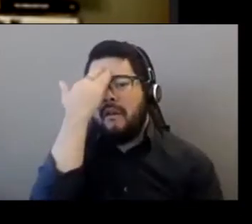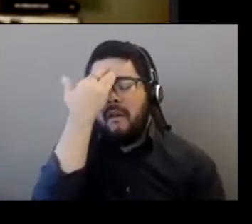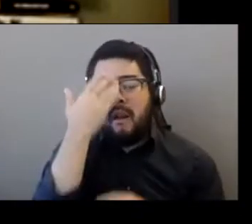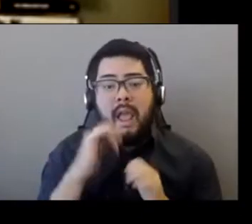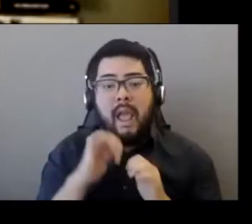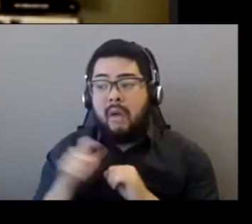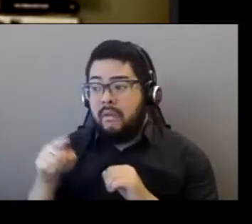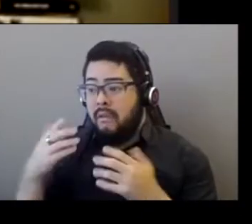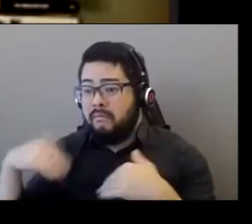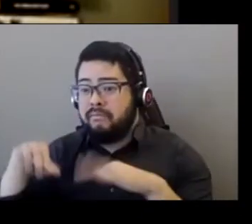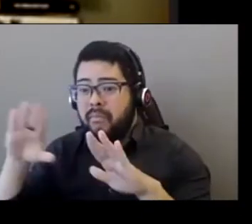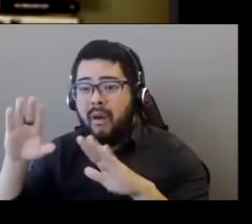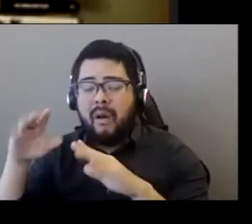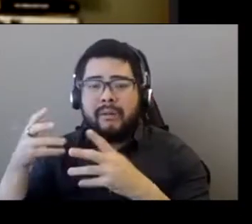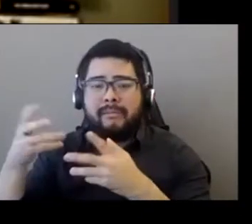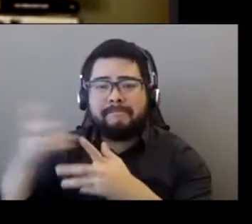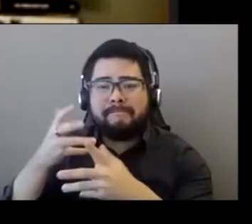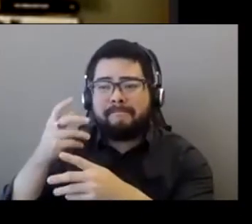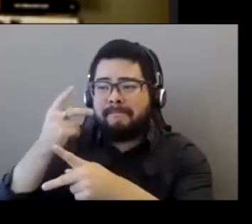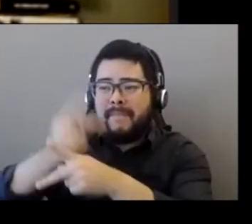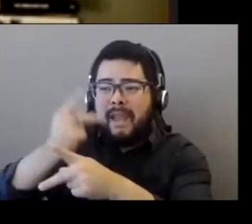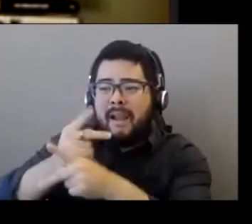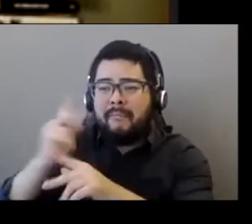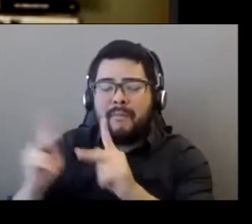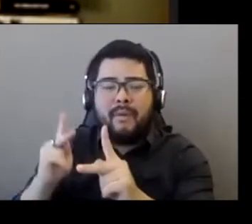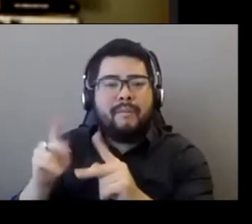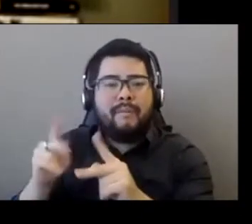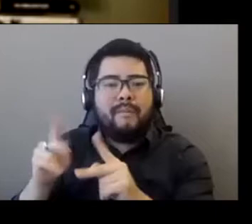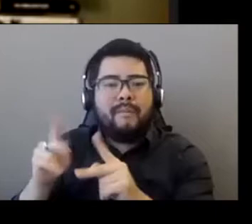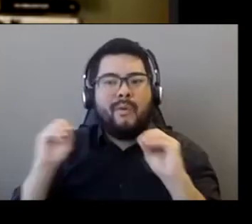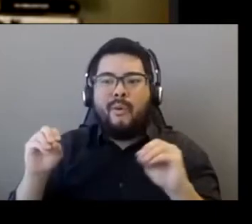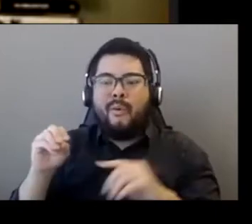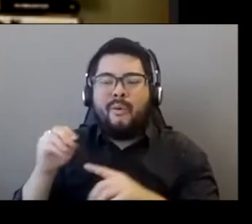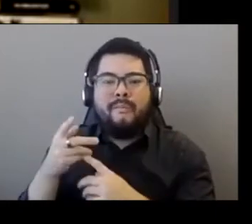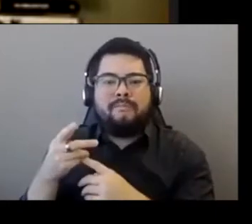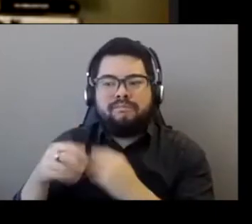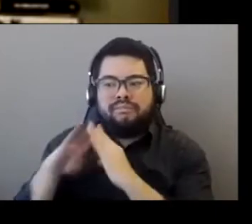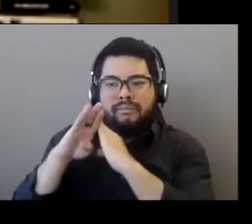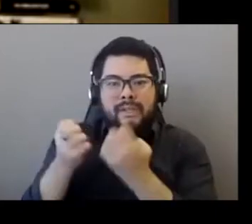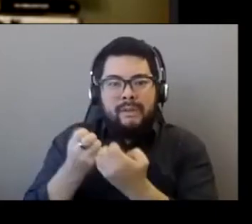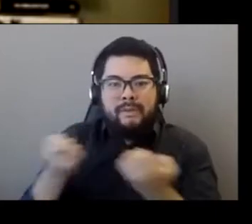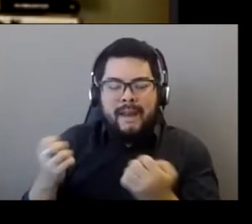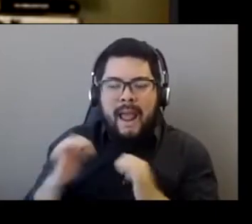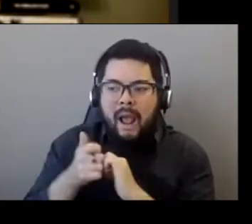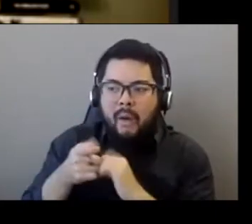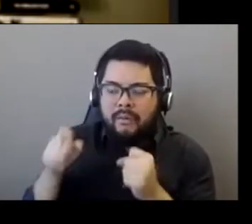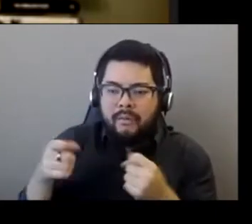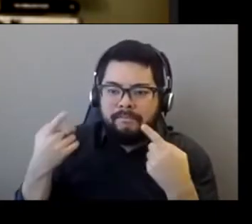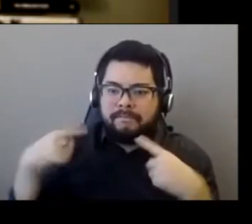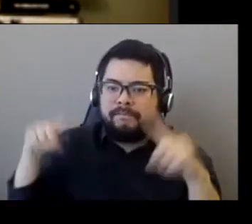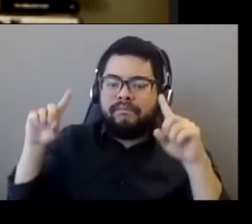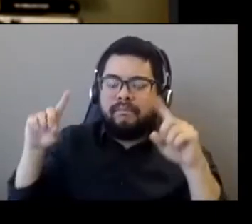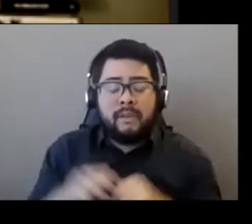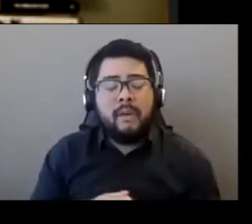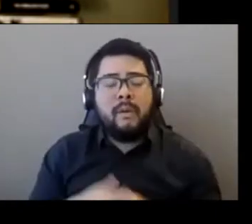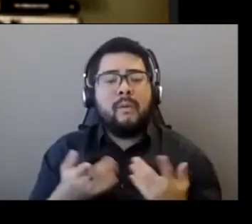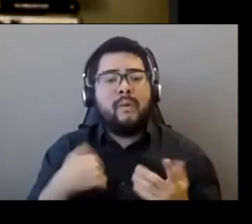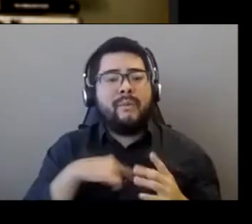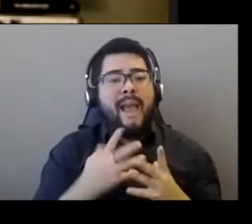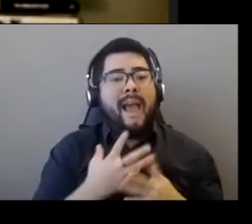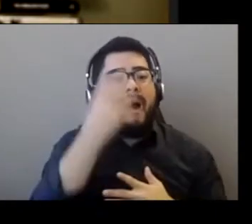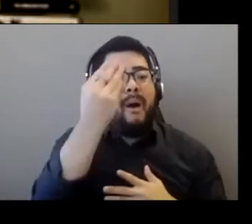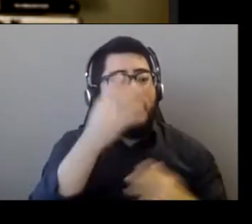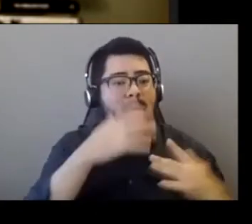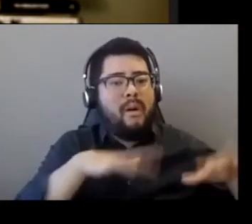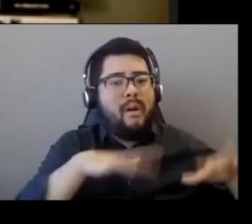without protective equipment. I mean, basic thing, you know, how is it possible? So we were doing field research.